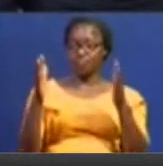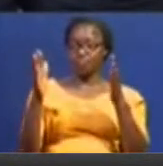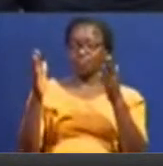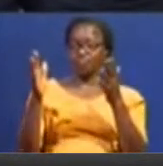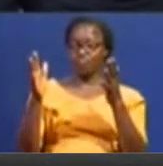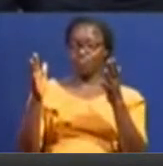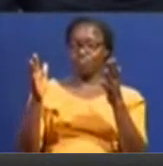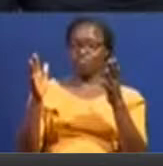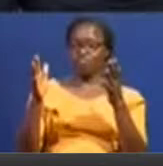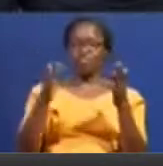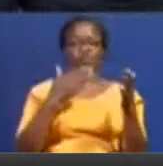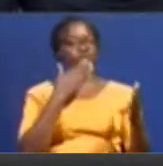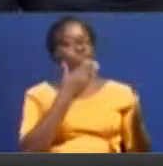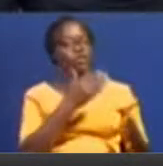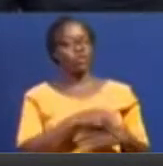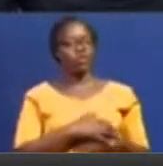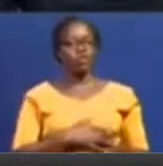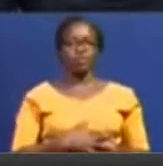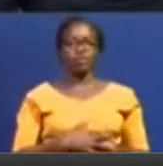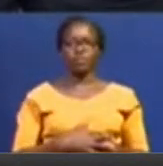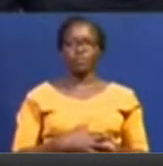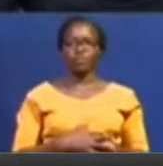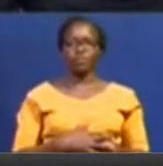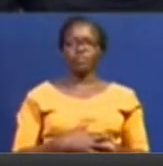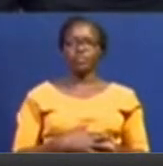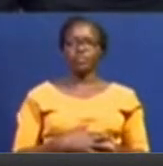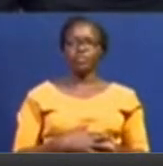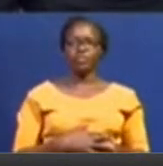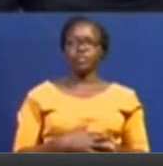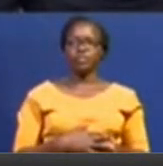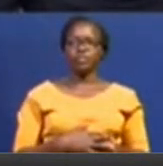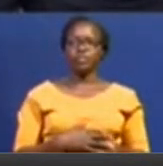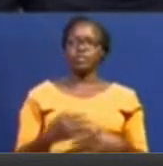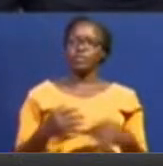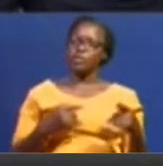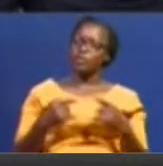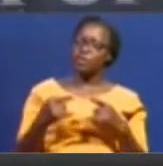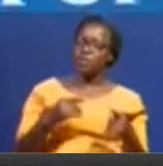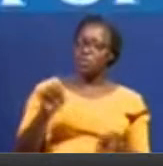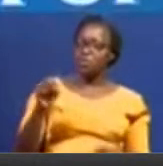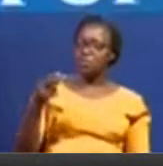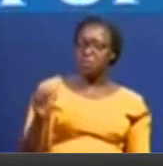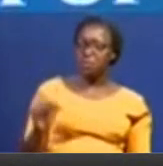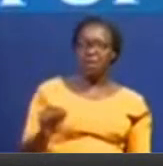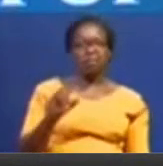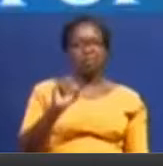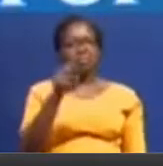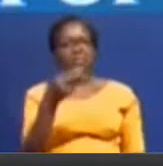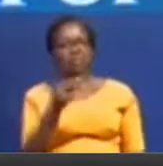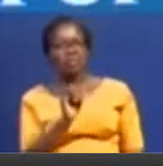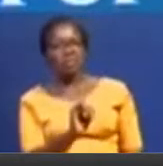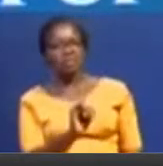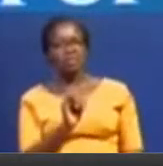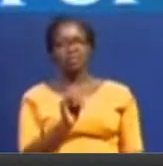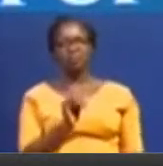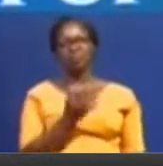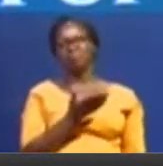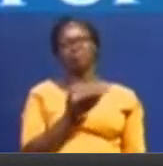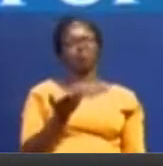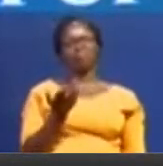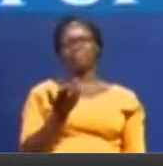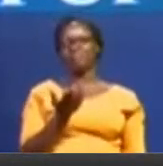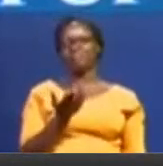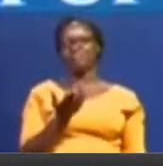congratulations. Thank you, sir. Yeah, we are struggling with Shashi and all those other